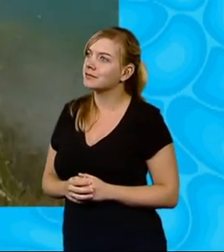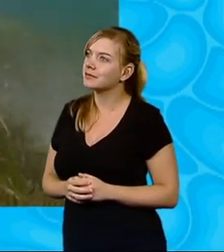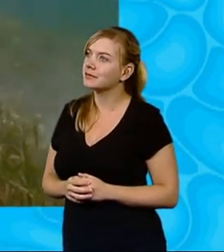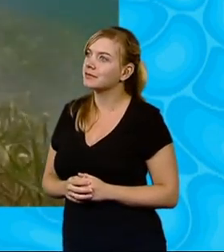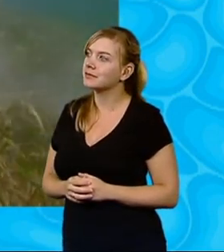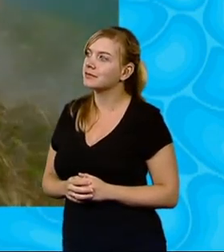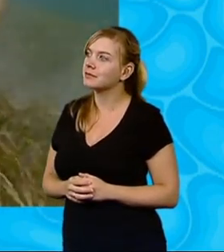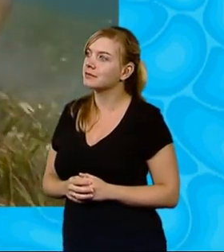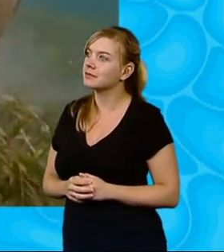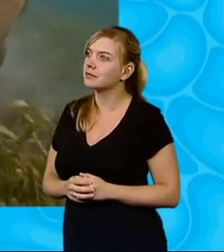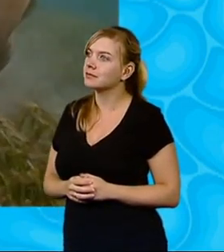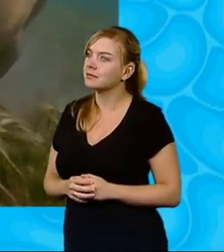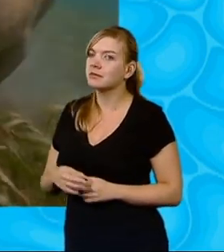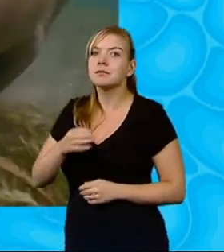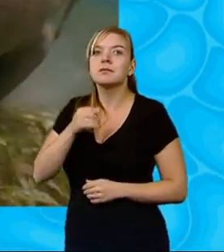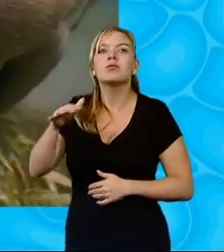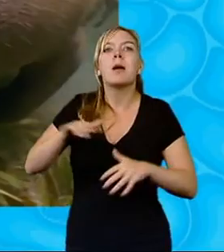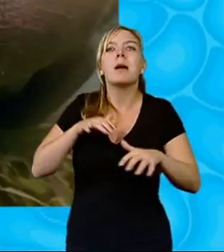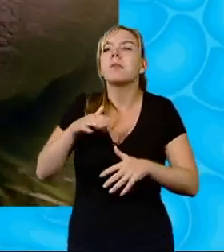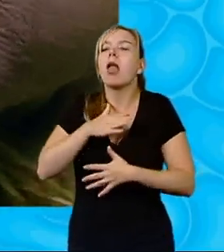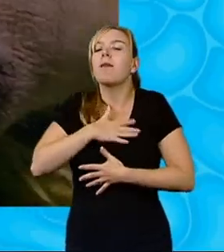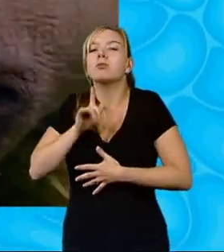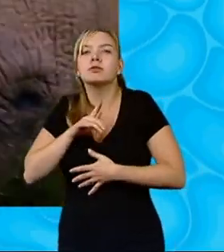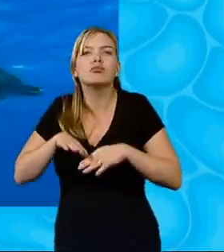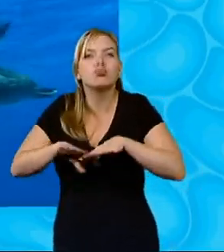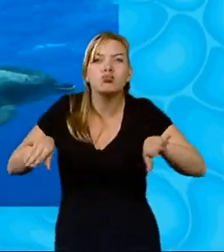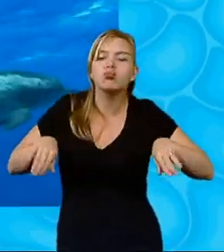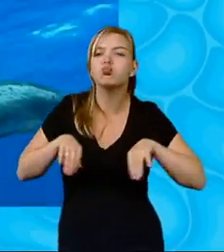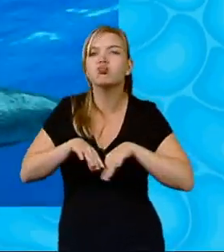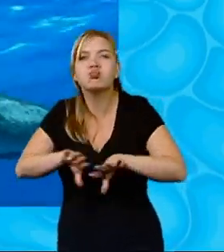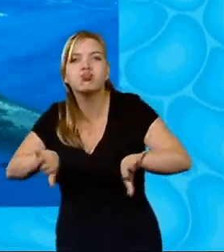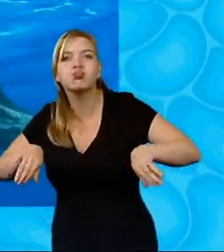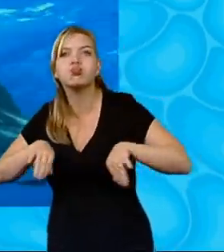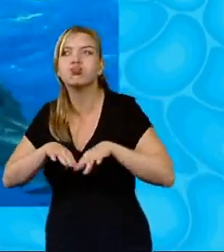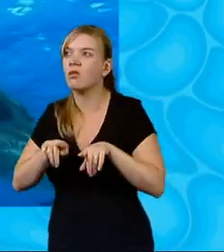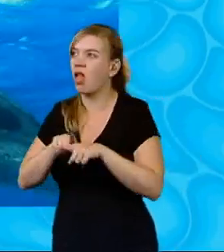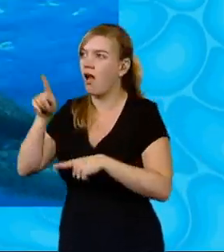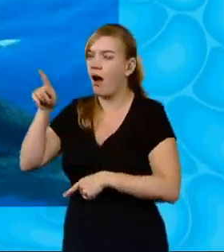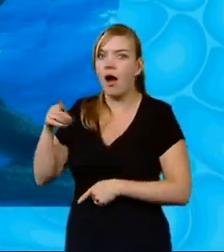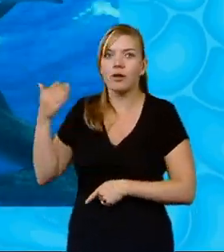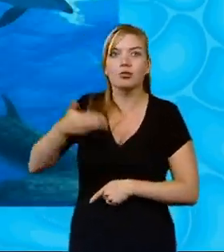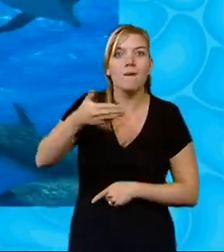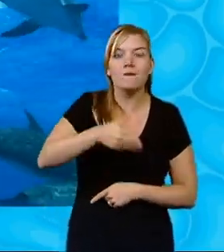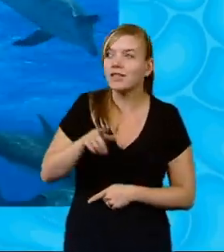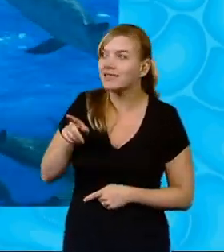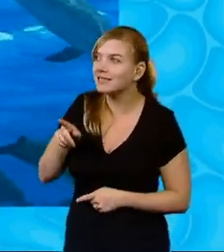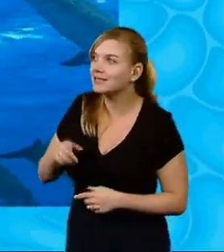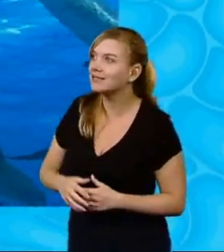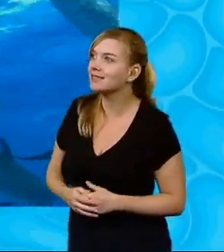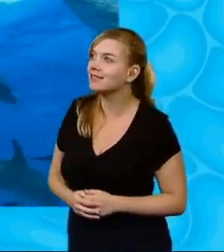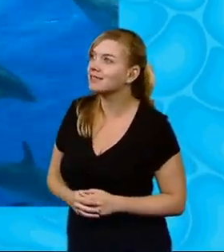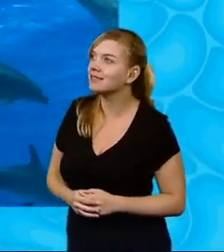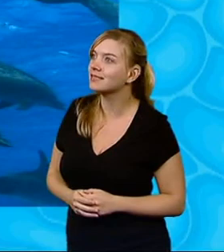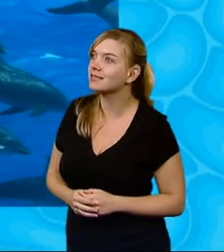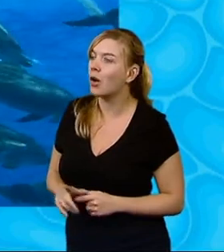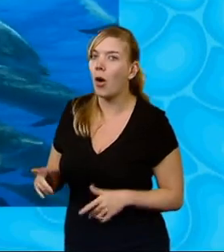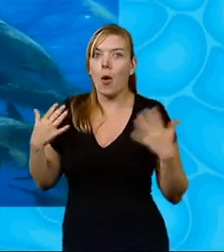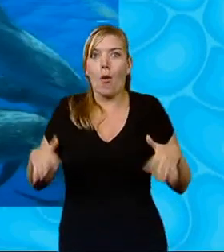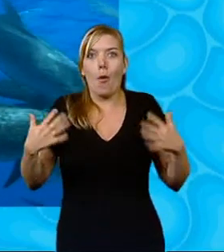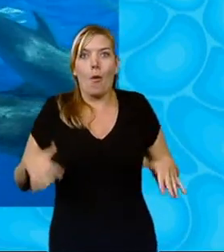Some animals just love swimming around. Like these dolphins. Whoa, dolphins!